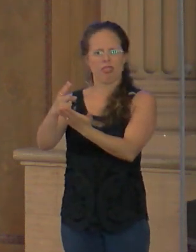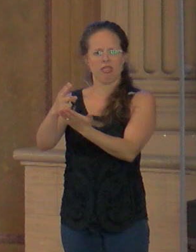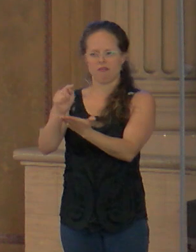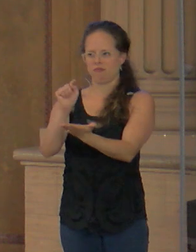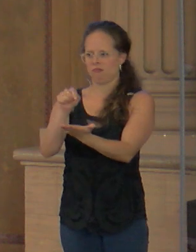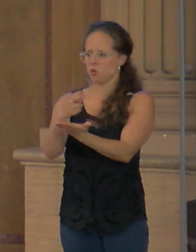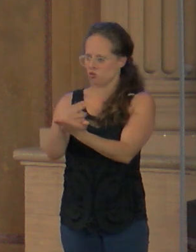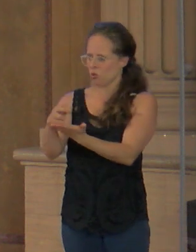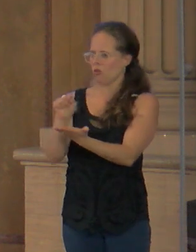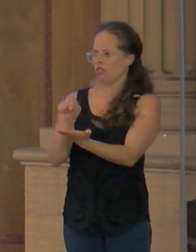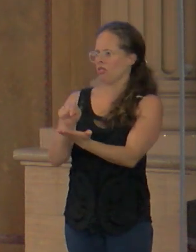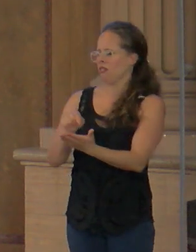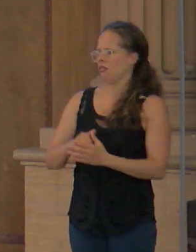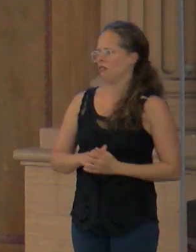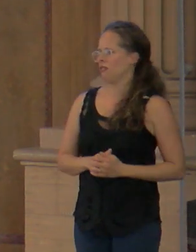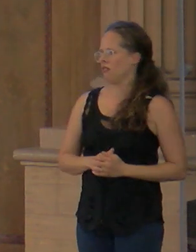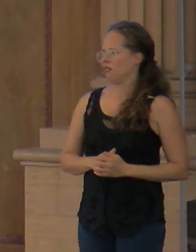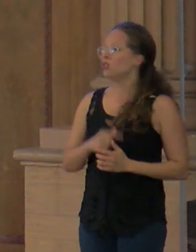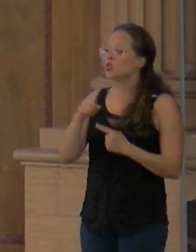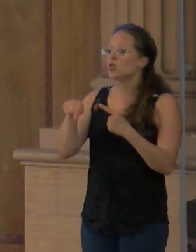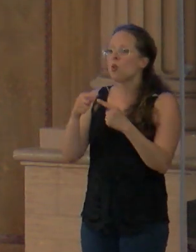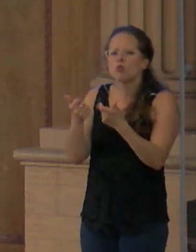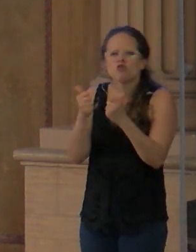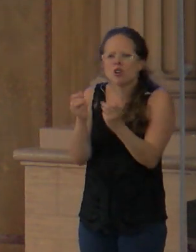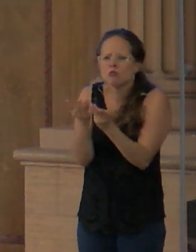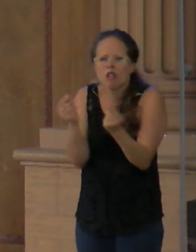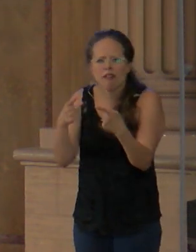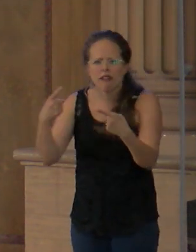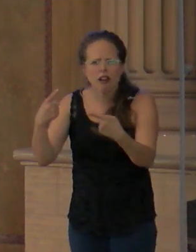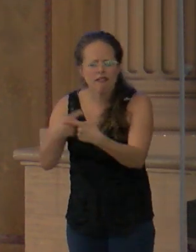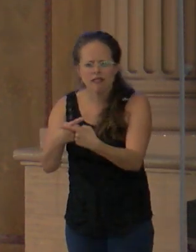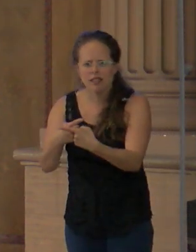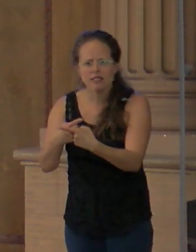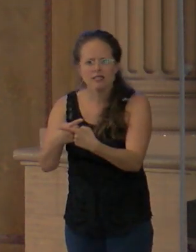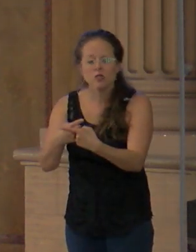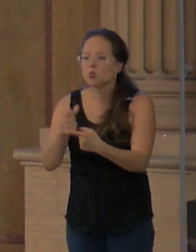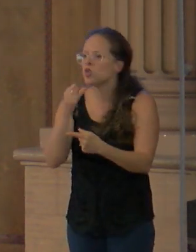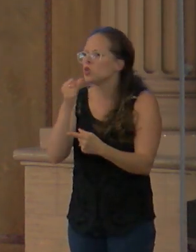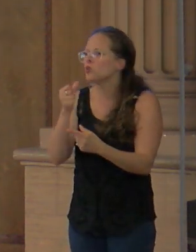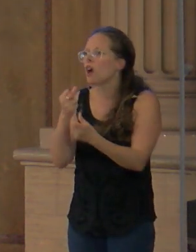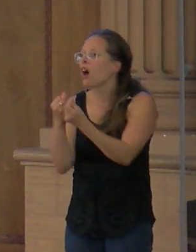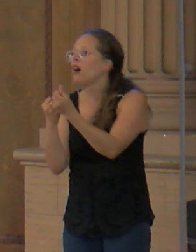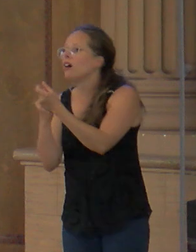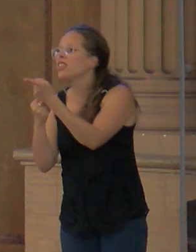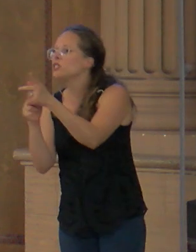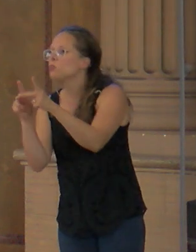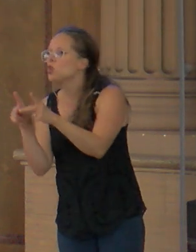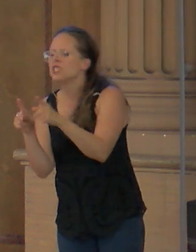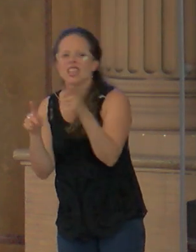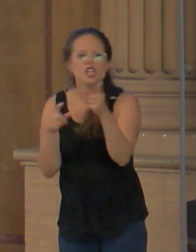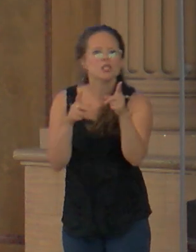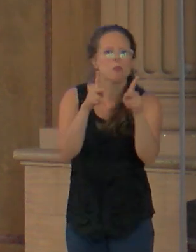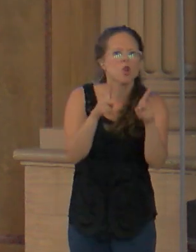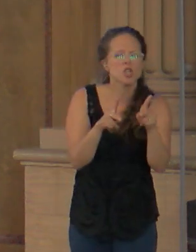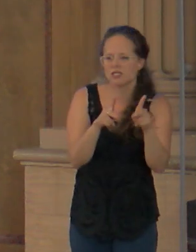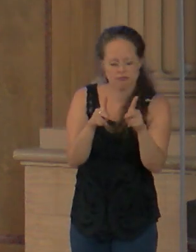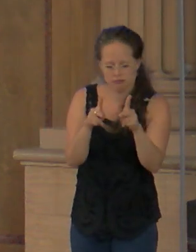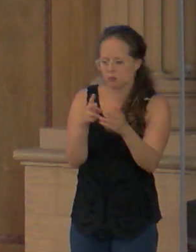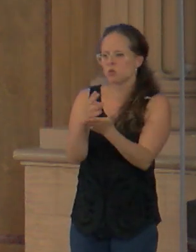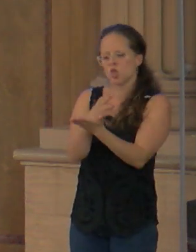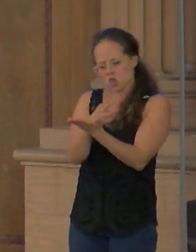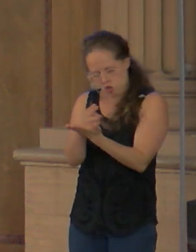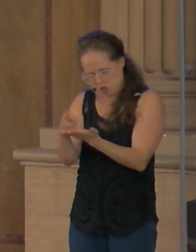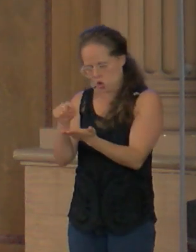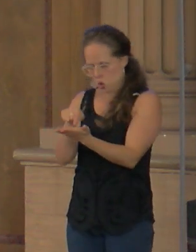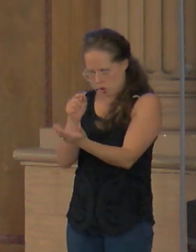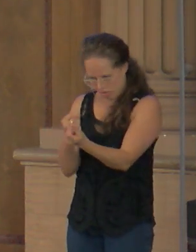So when we're trying to settle a conflict or get to the bottom of issues, we don't apply partiality. This means that we don't favor people